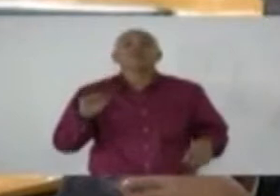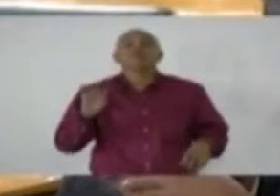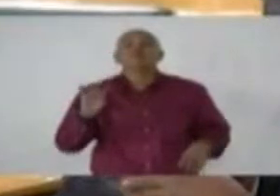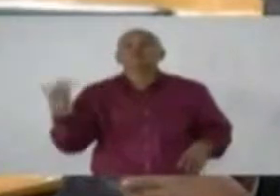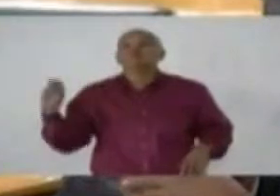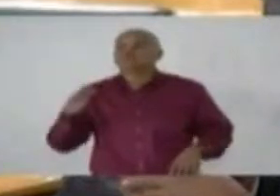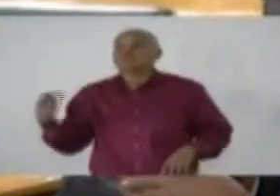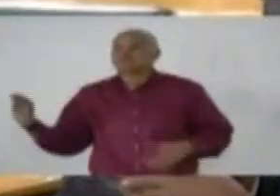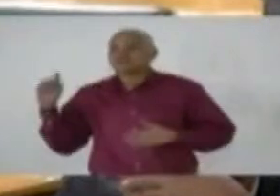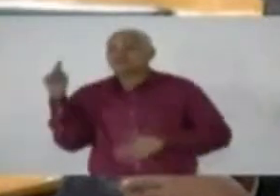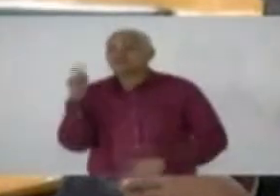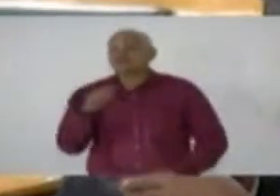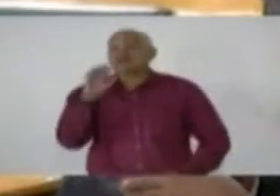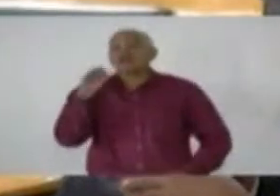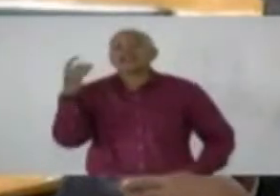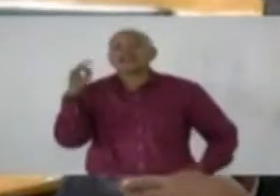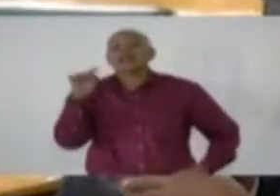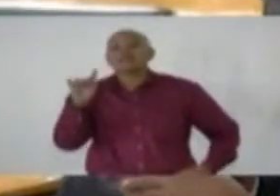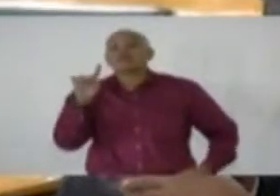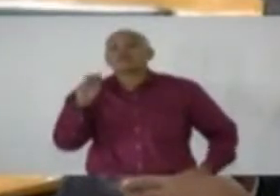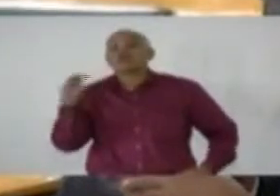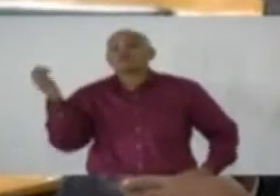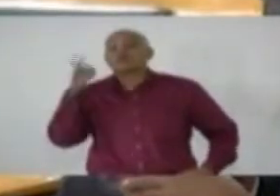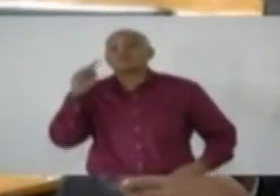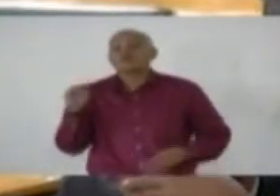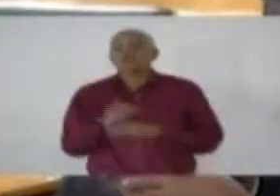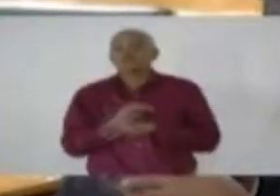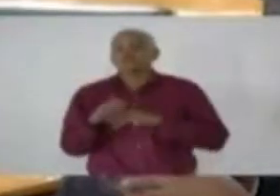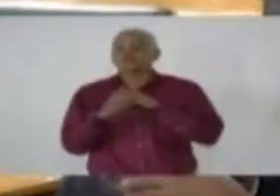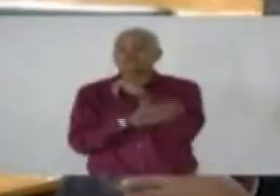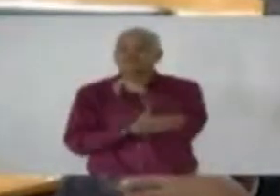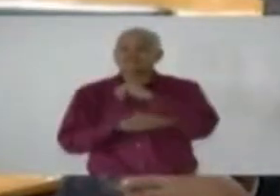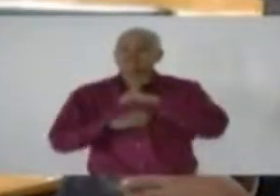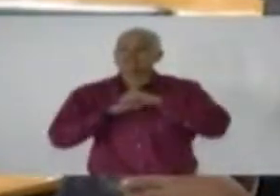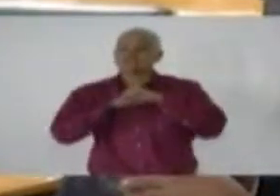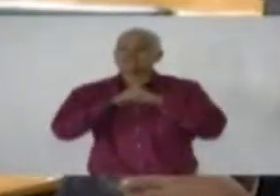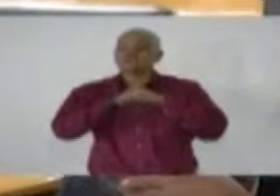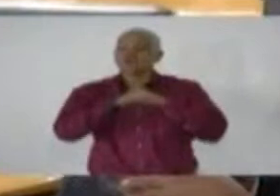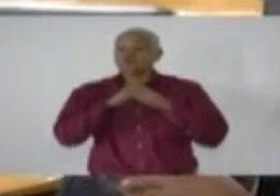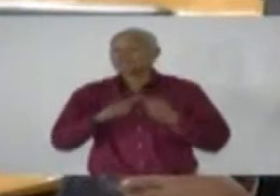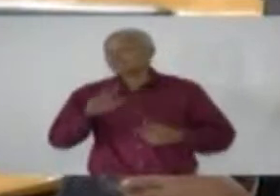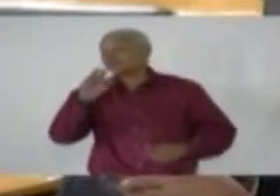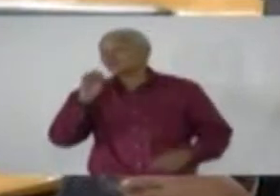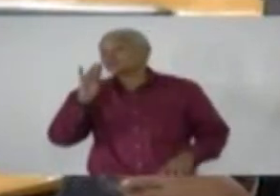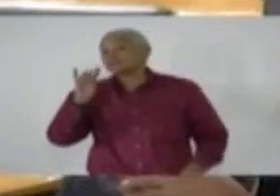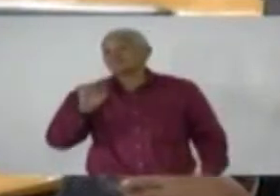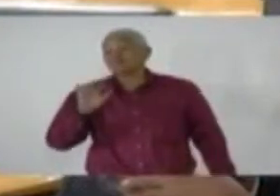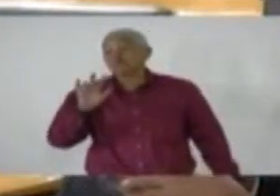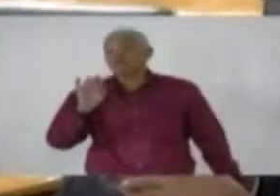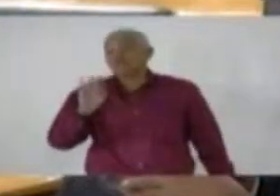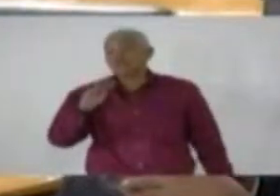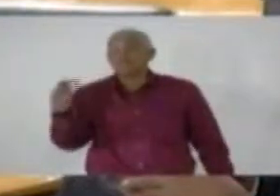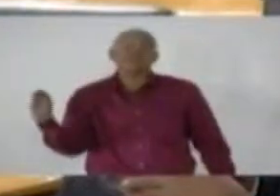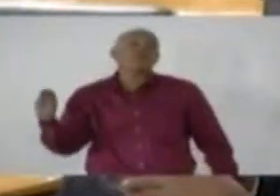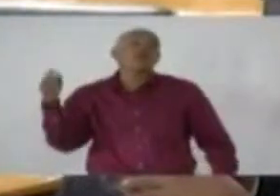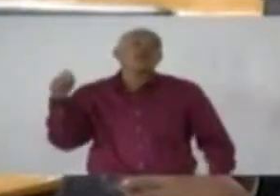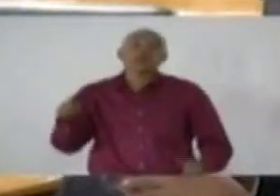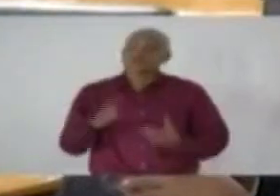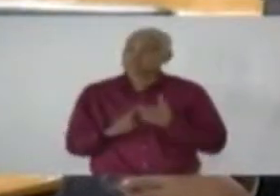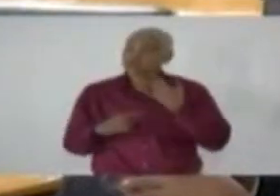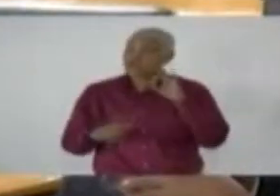$843.77 million and $18.1 million for the Ministry of National Security. $307.39 million